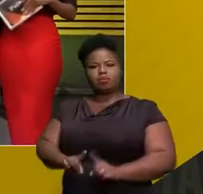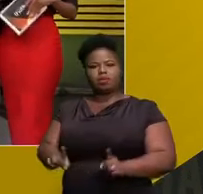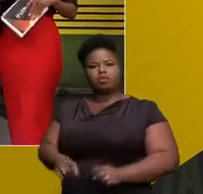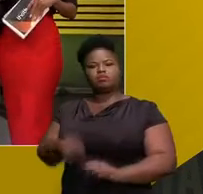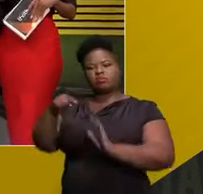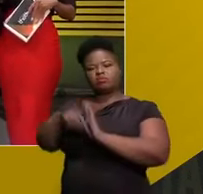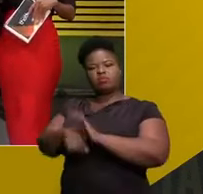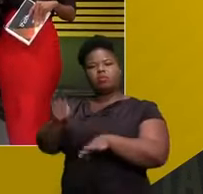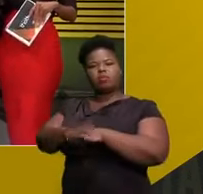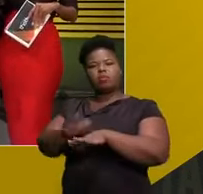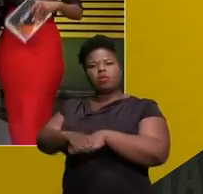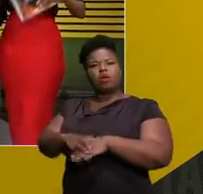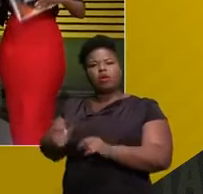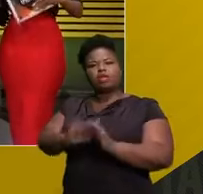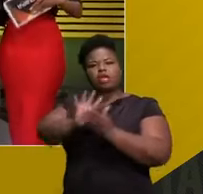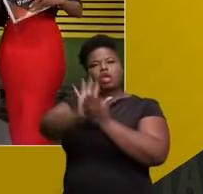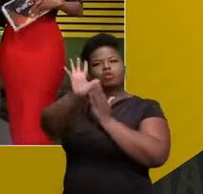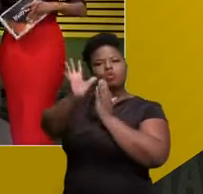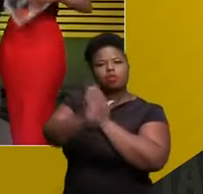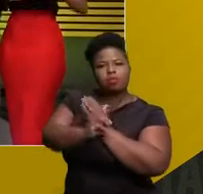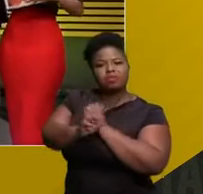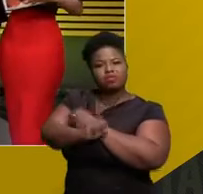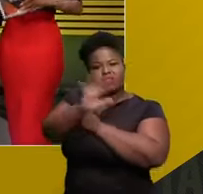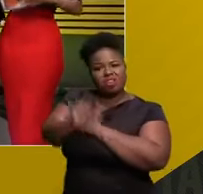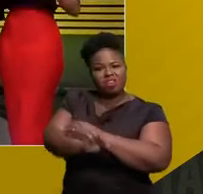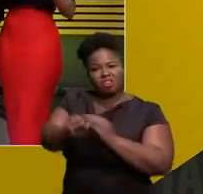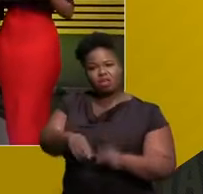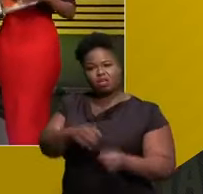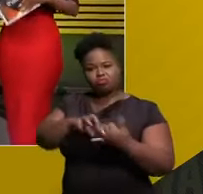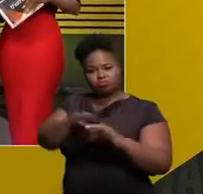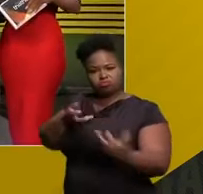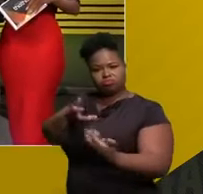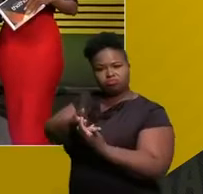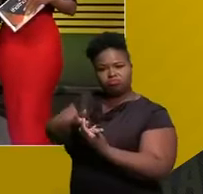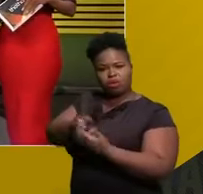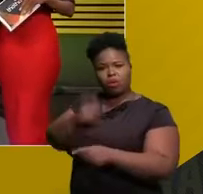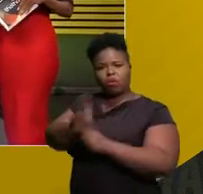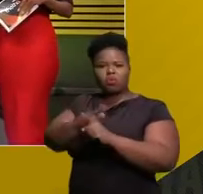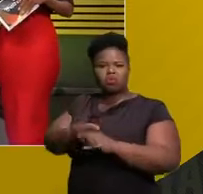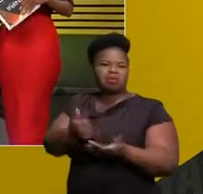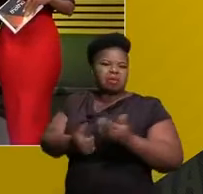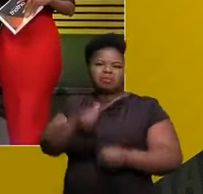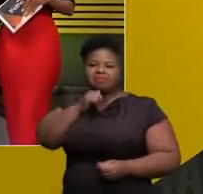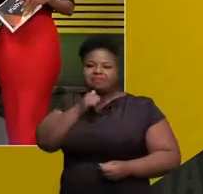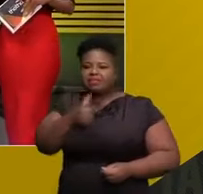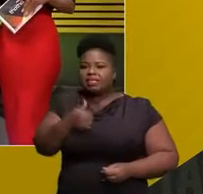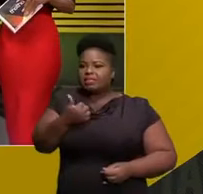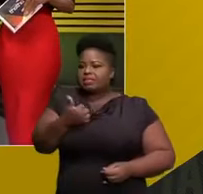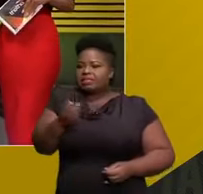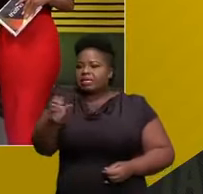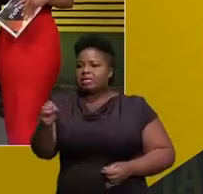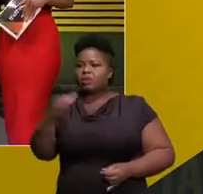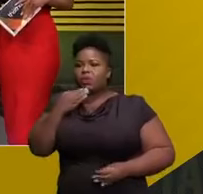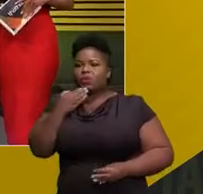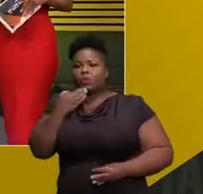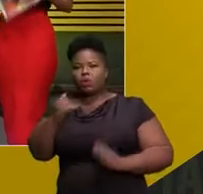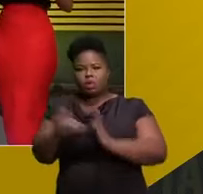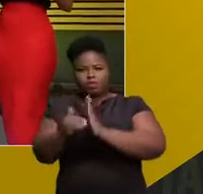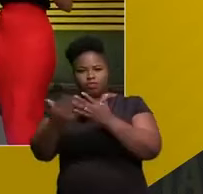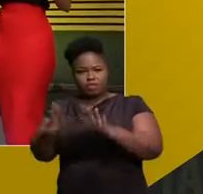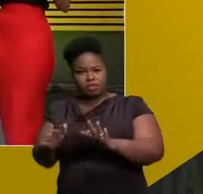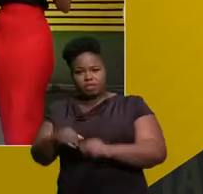la syllabus in South Africa. Is it actually readying our students, even if it's just the 600 that do matriculate, is it readying them